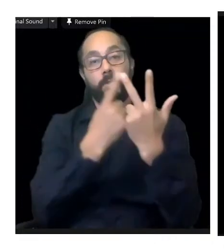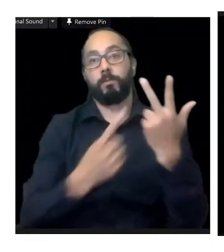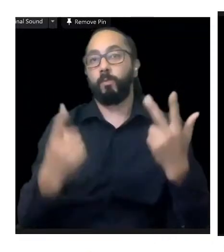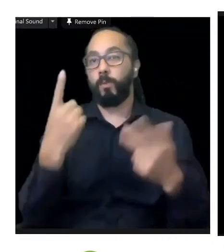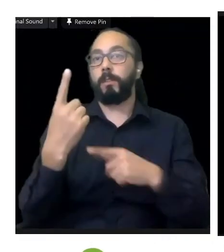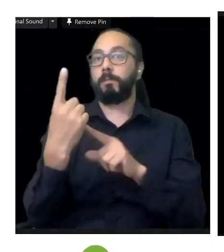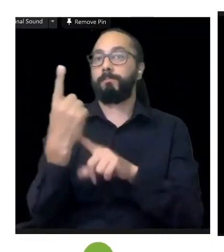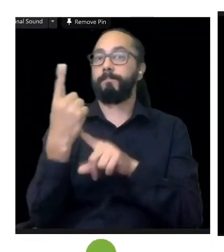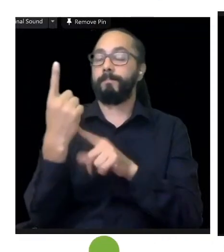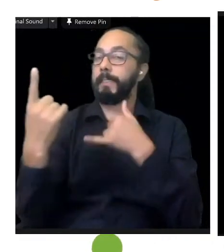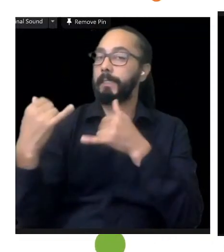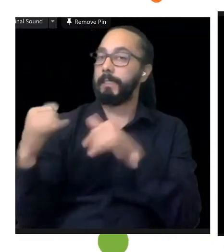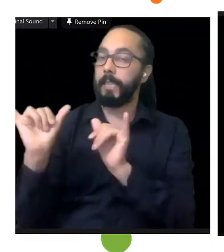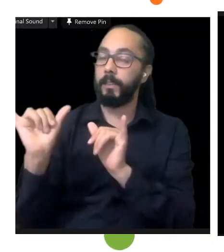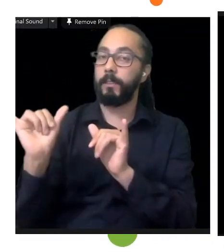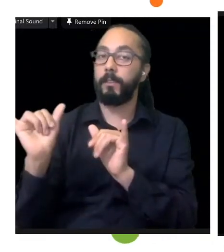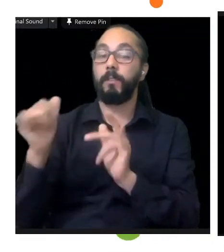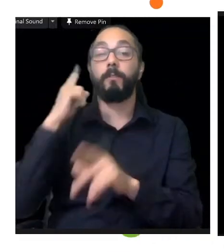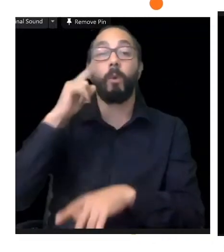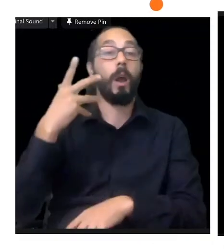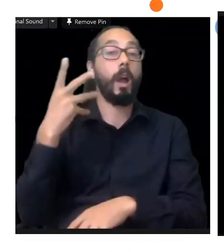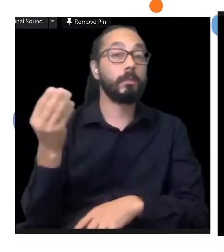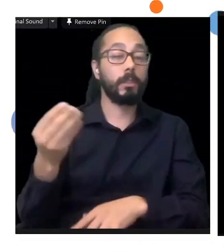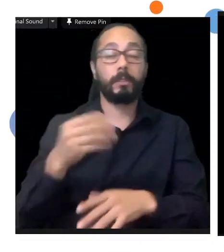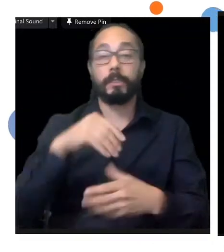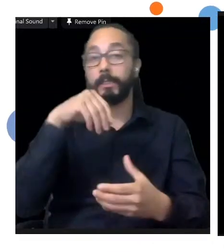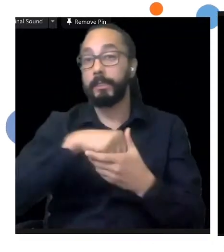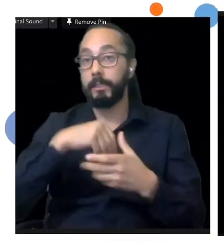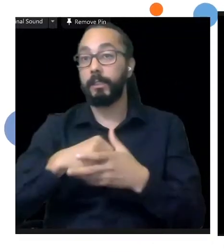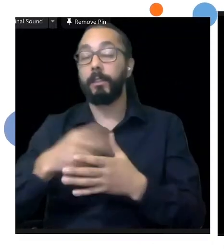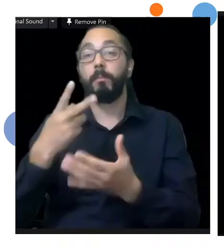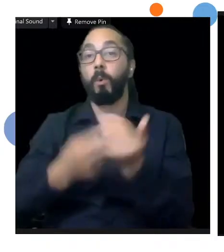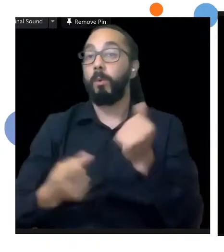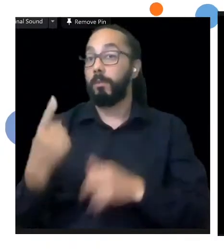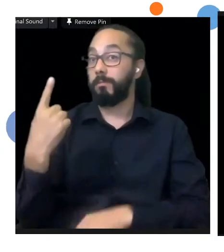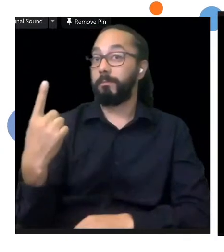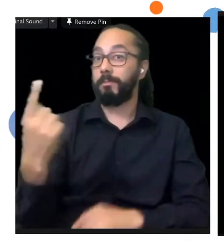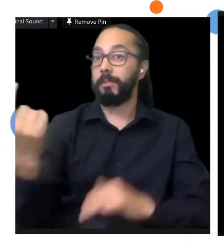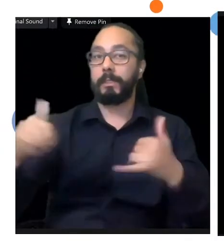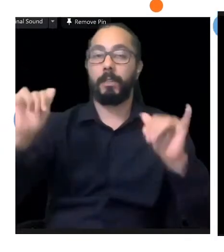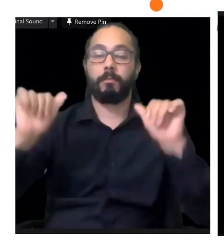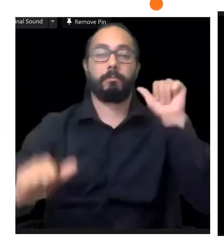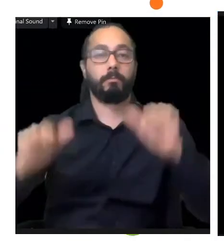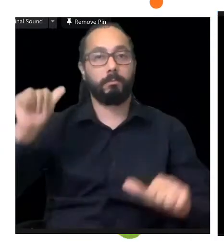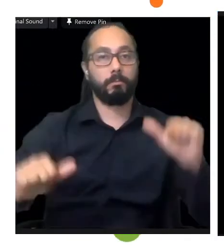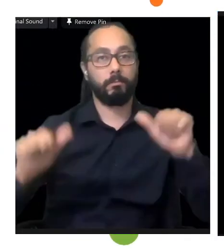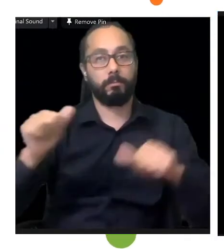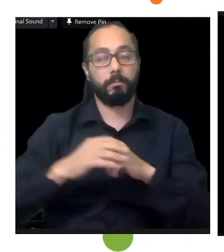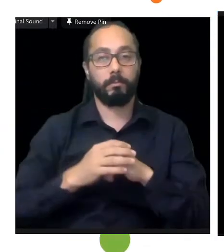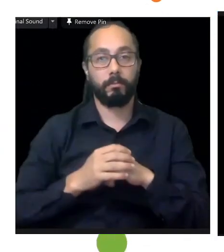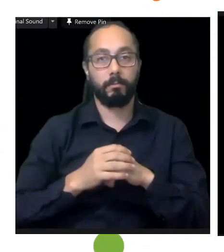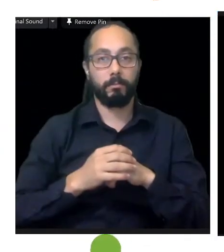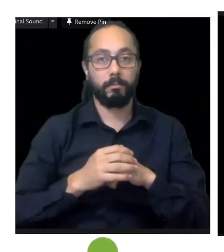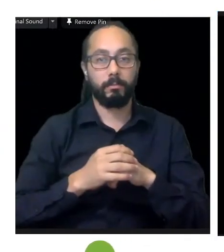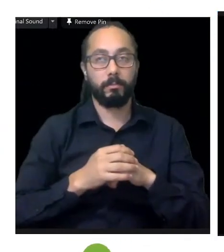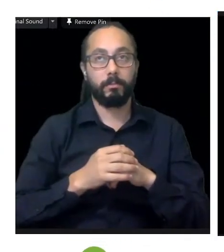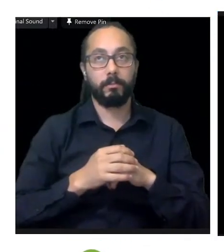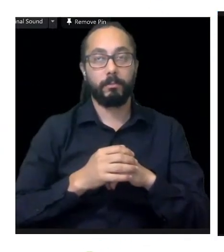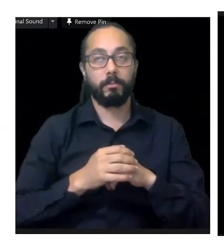goers for outdoor cultural activities remain unsure. For museums and